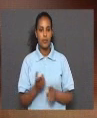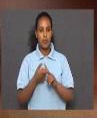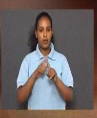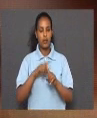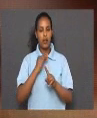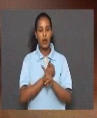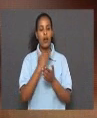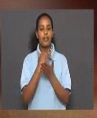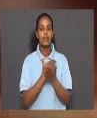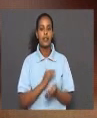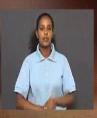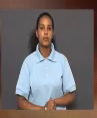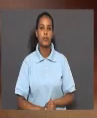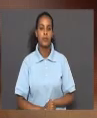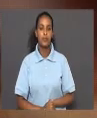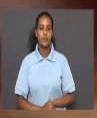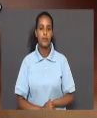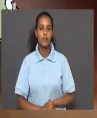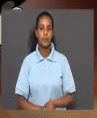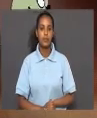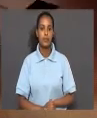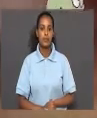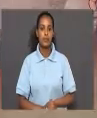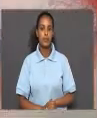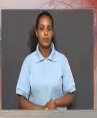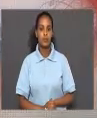Let's get back to our lesson.